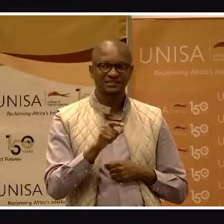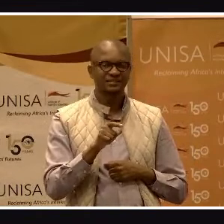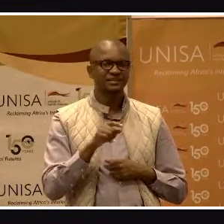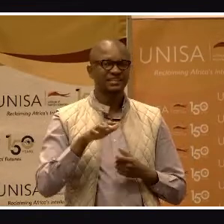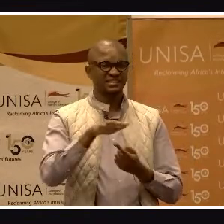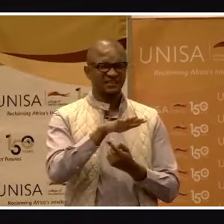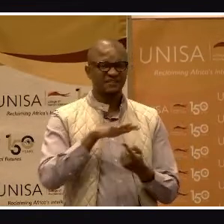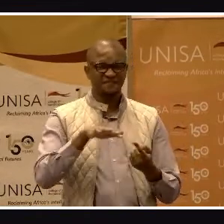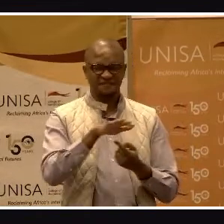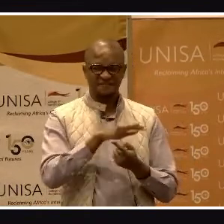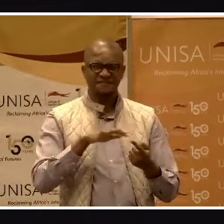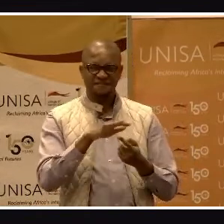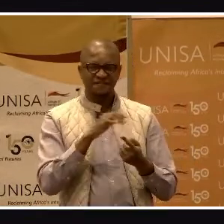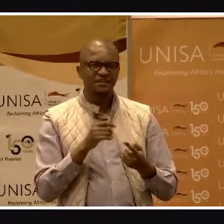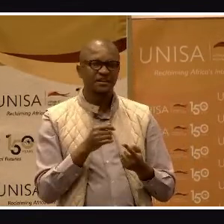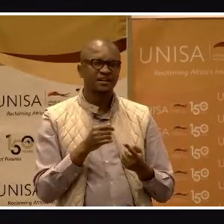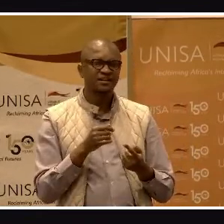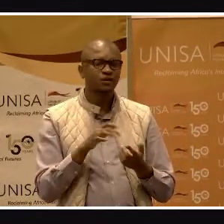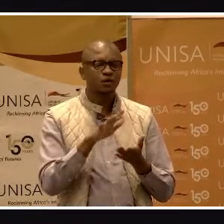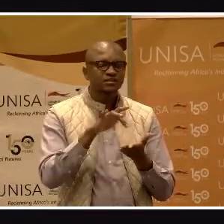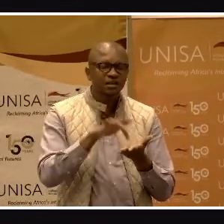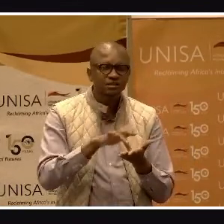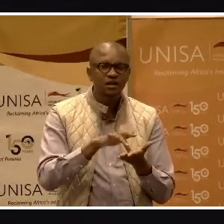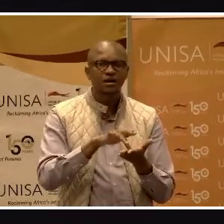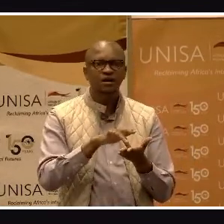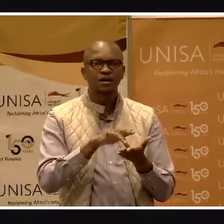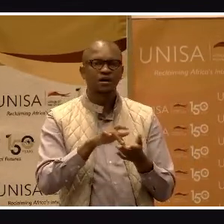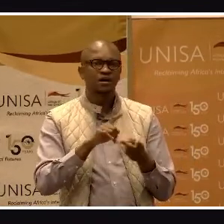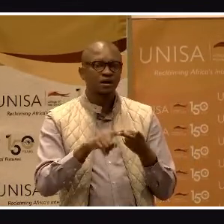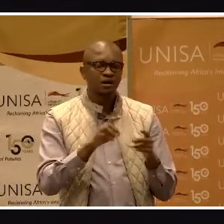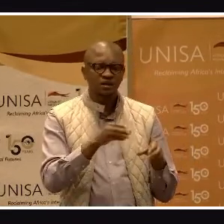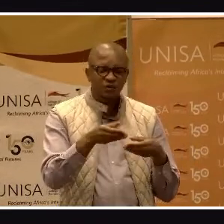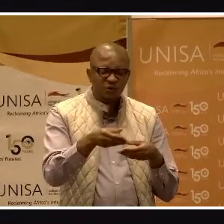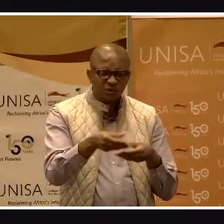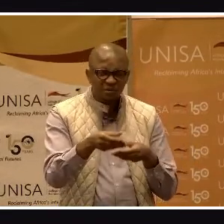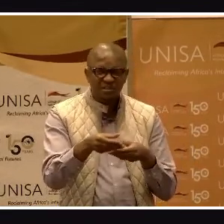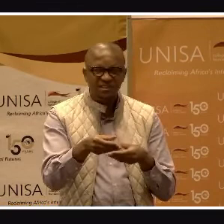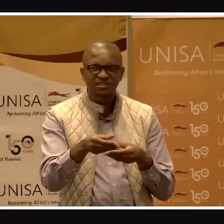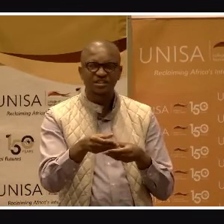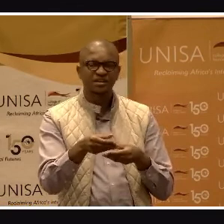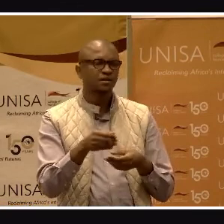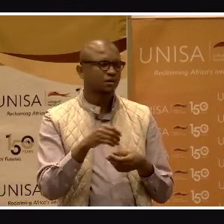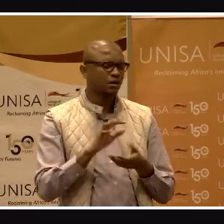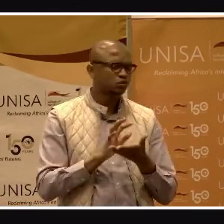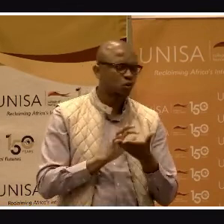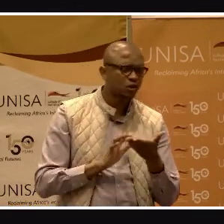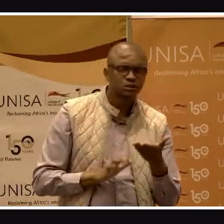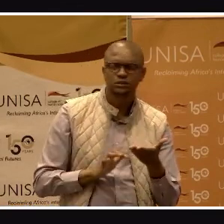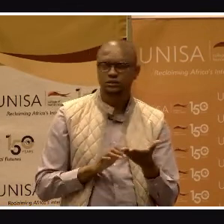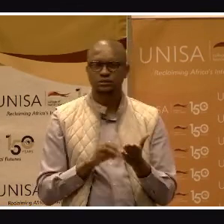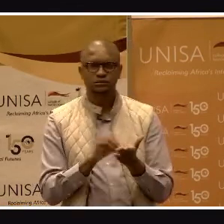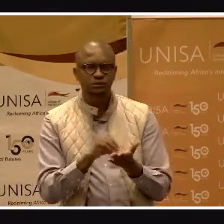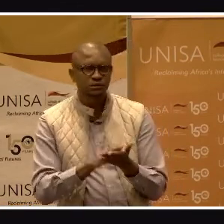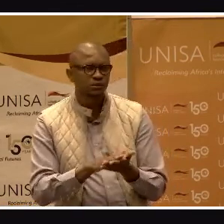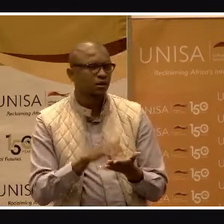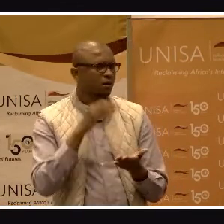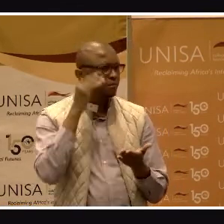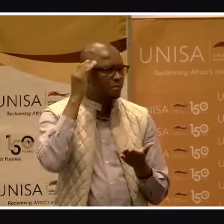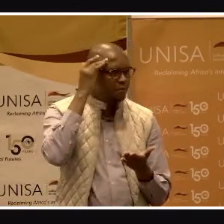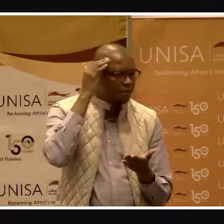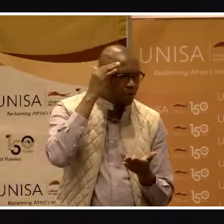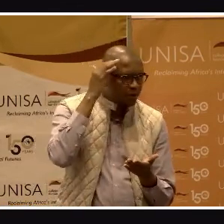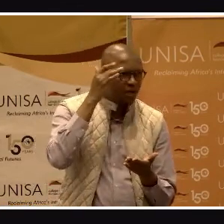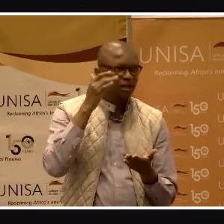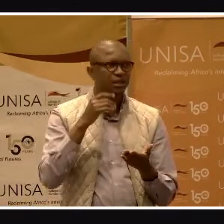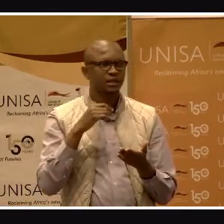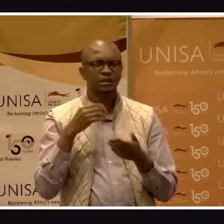study that centers on the documentation that records our stories, our memory, our history, and our knowledge. Of